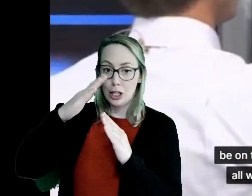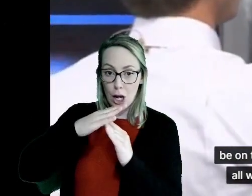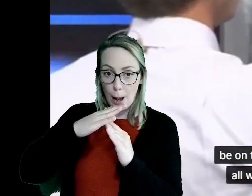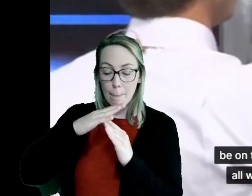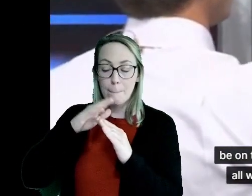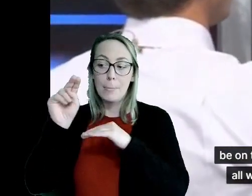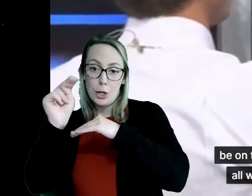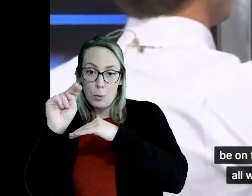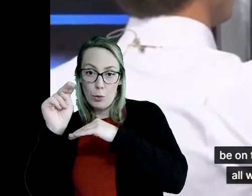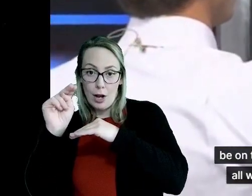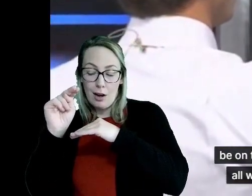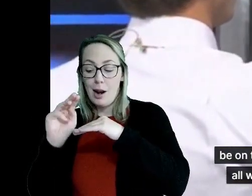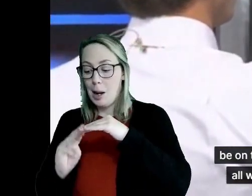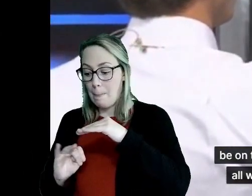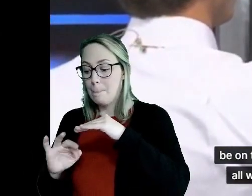here.